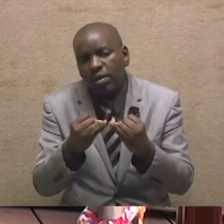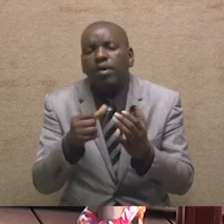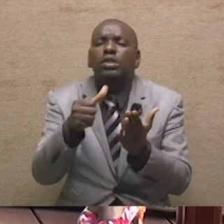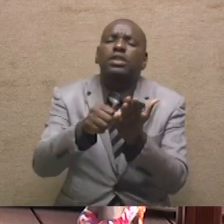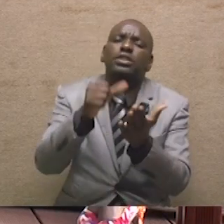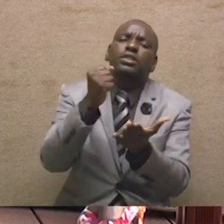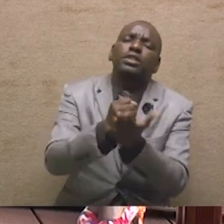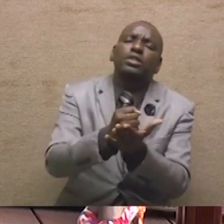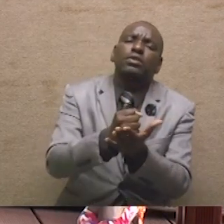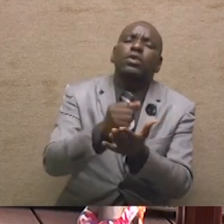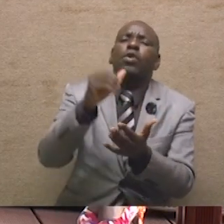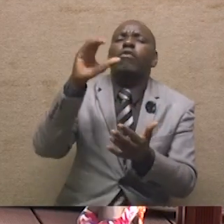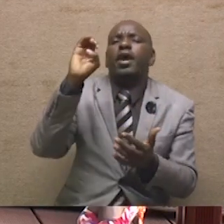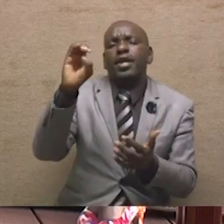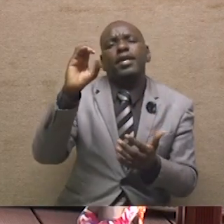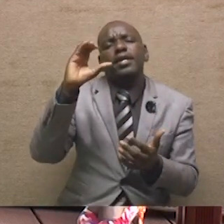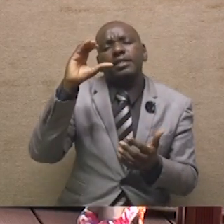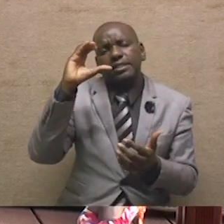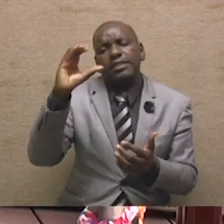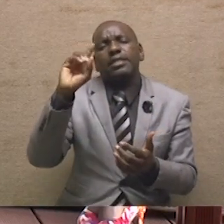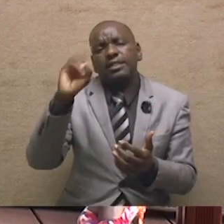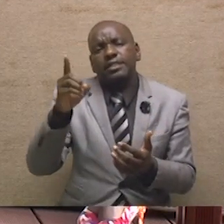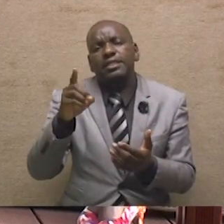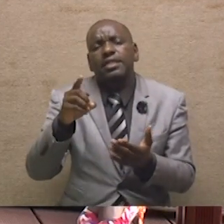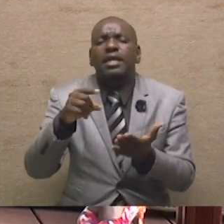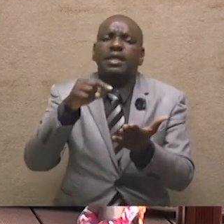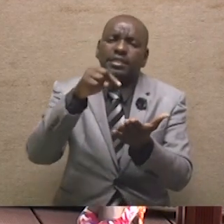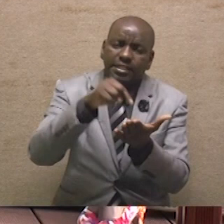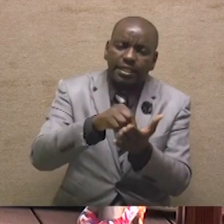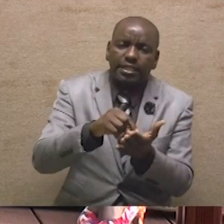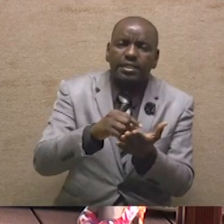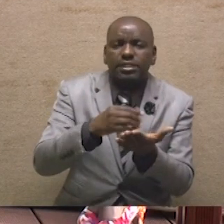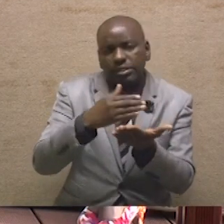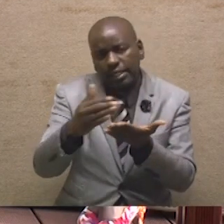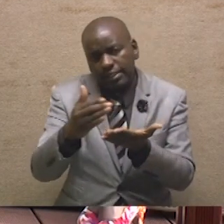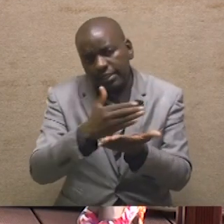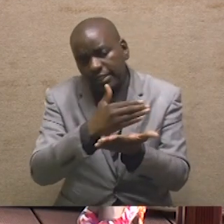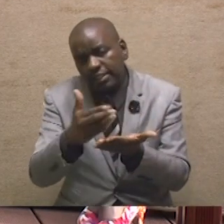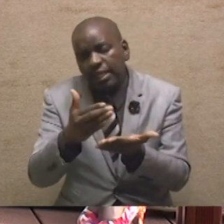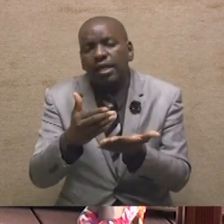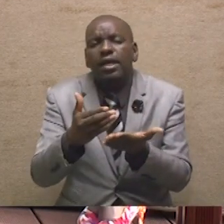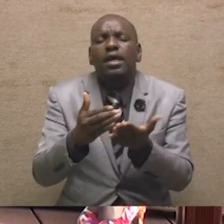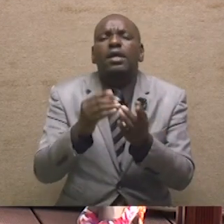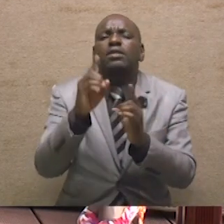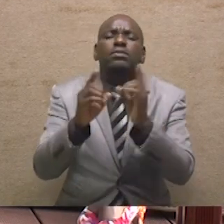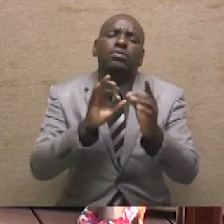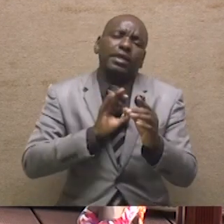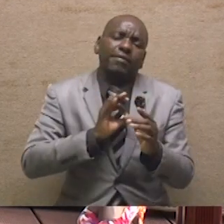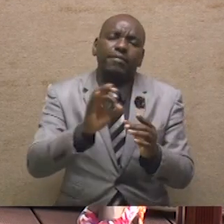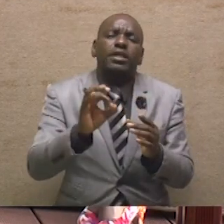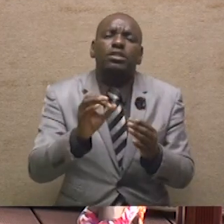registration of ECD centers to also share the view that government